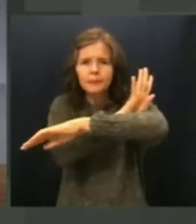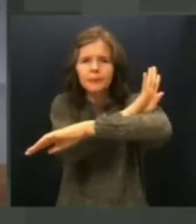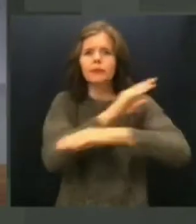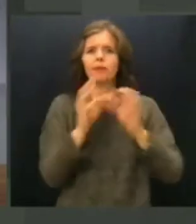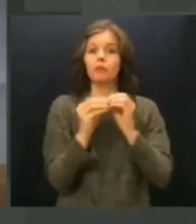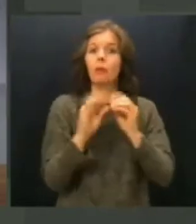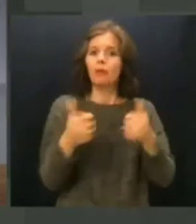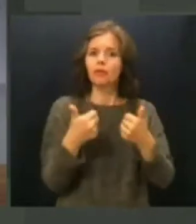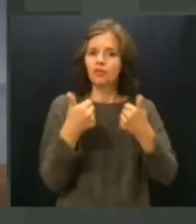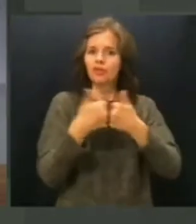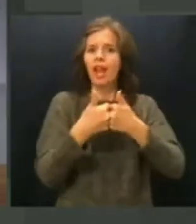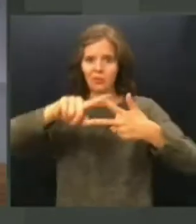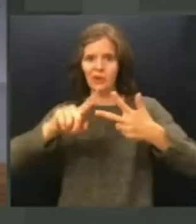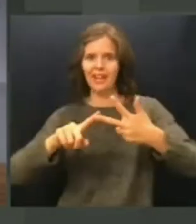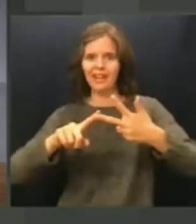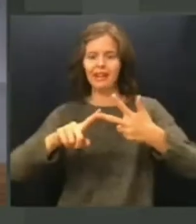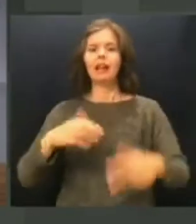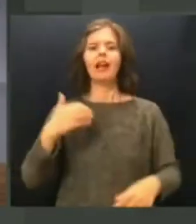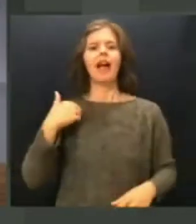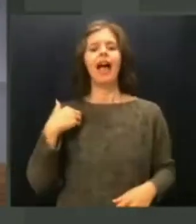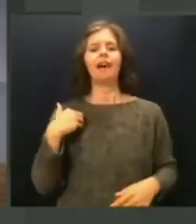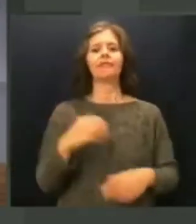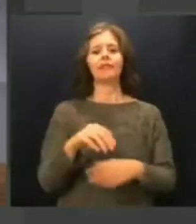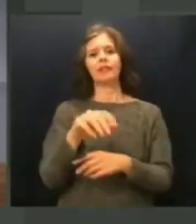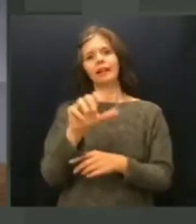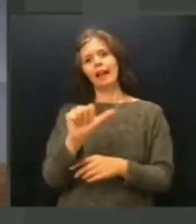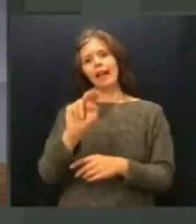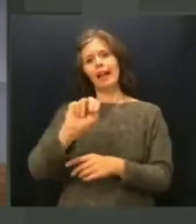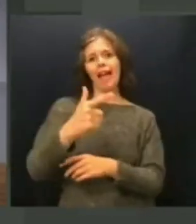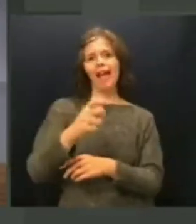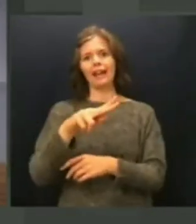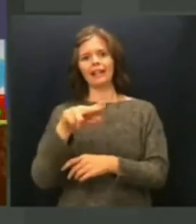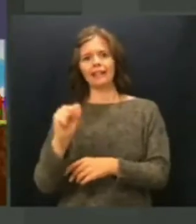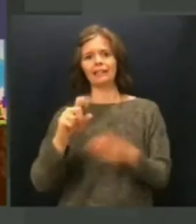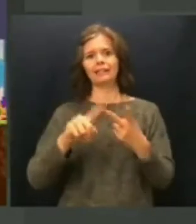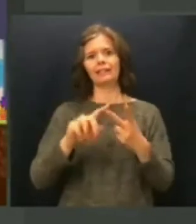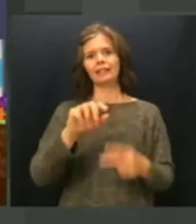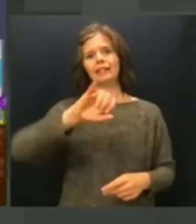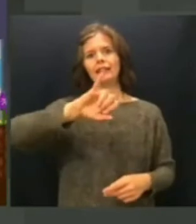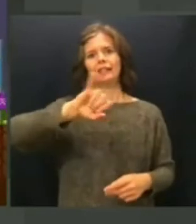And speaking of snow, Jens, let's see what they have to show.